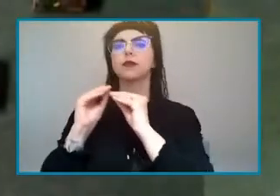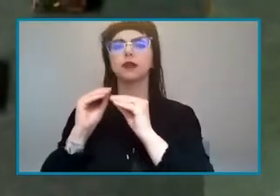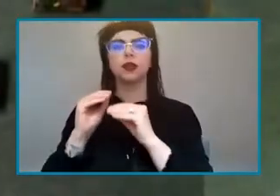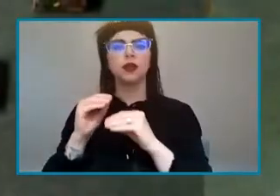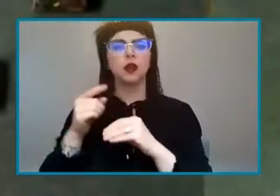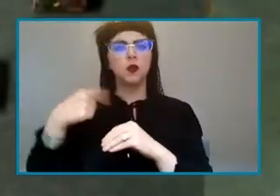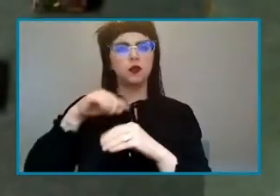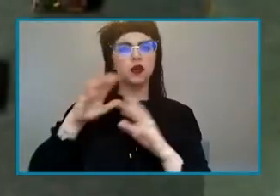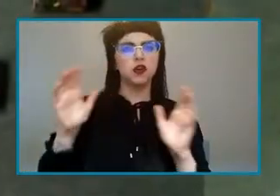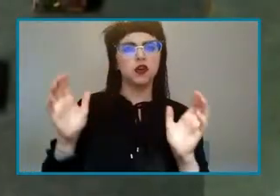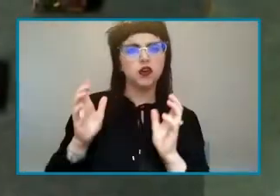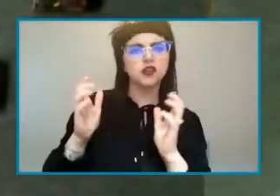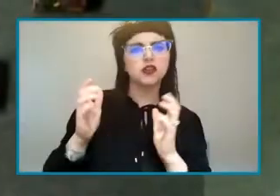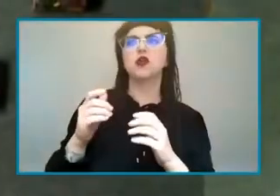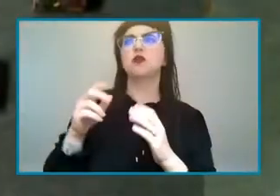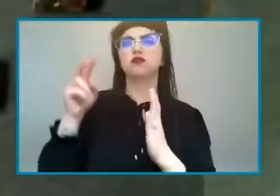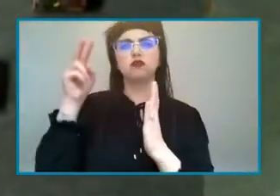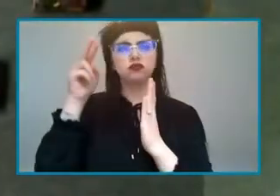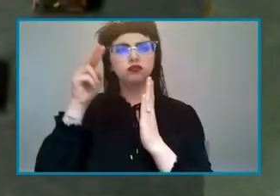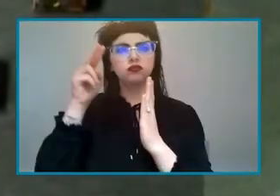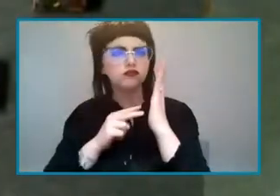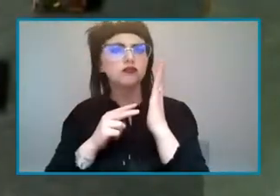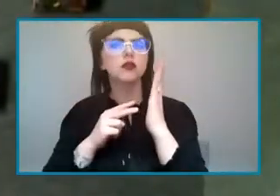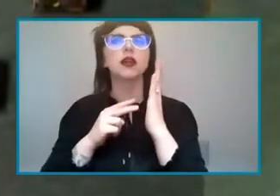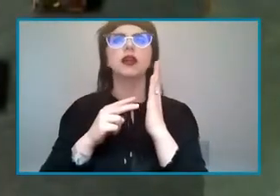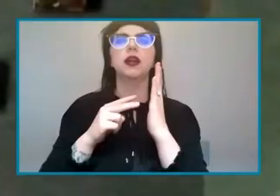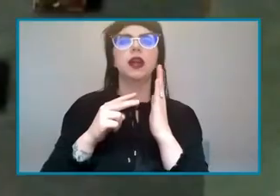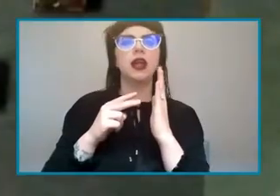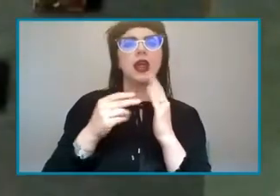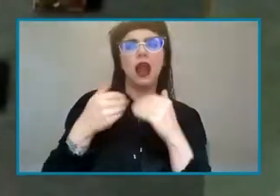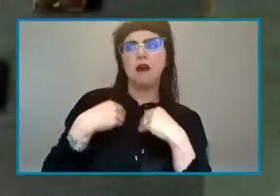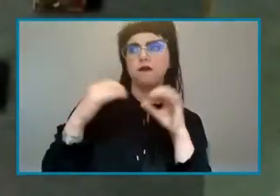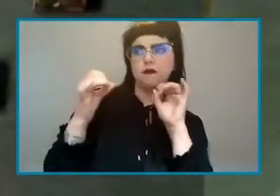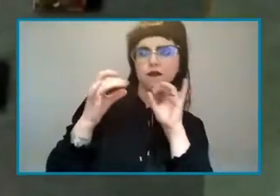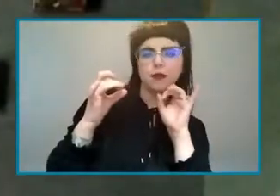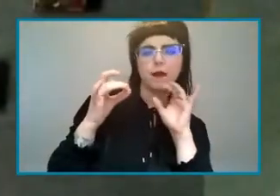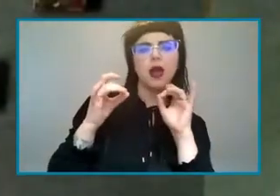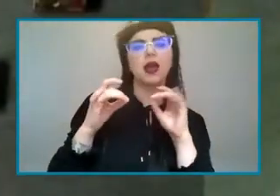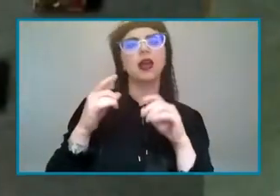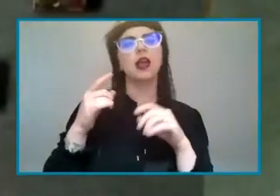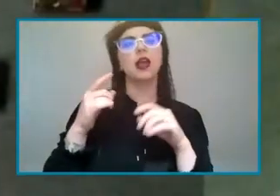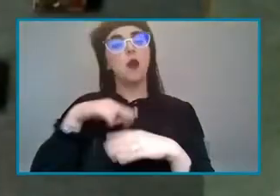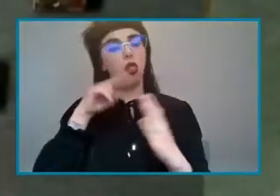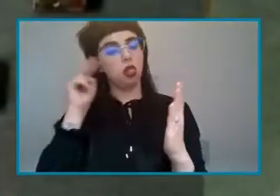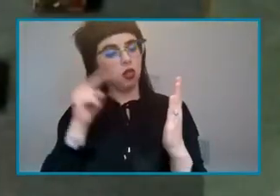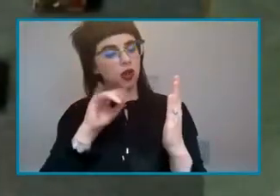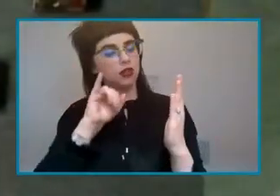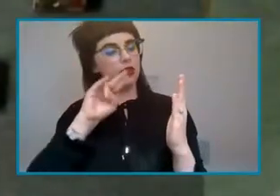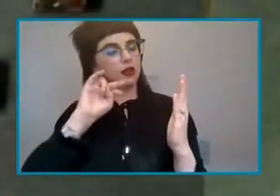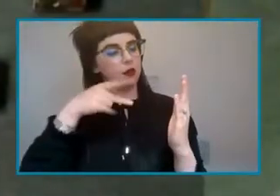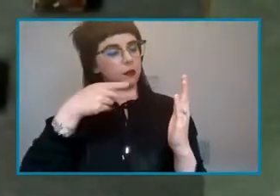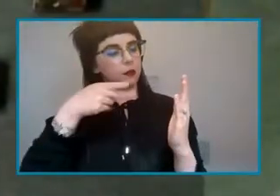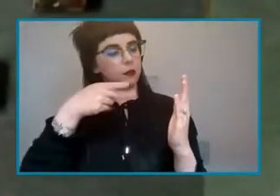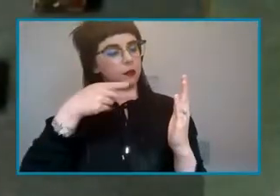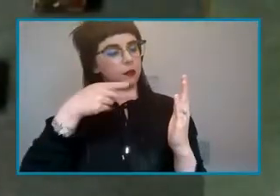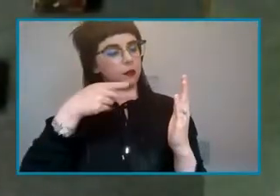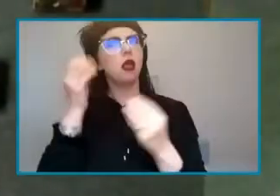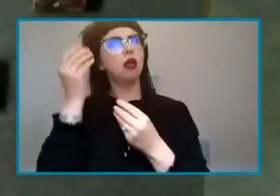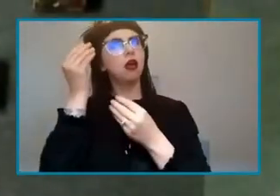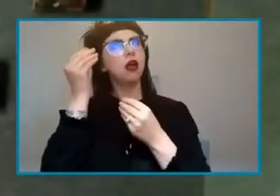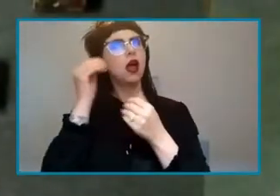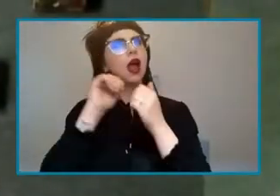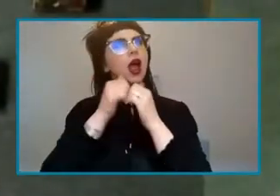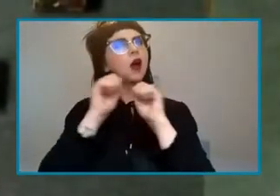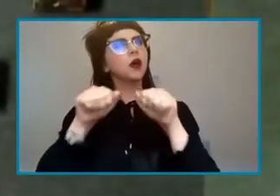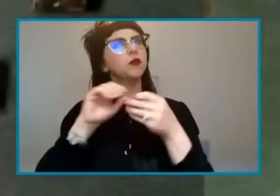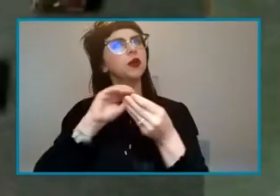had talked about, and they would send inputs, and then we'd look at the inputs, and then you'd reflect some more, and could make a lot